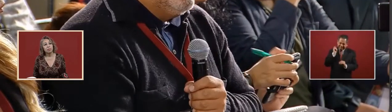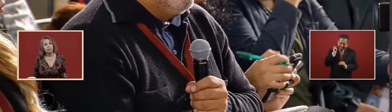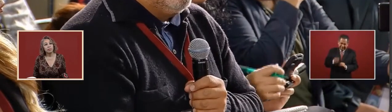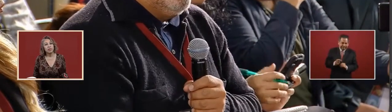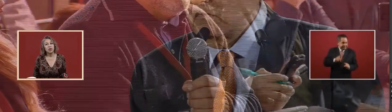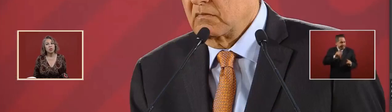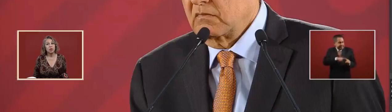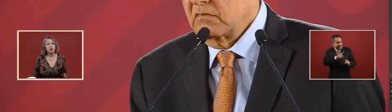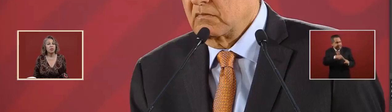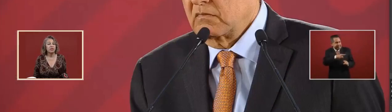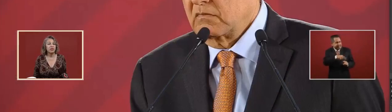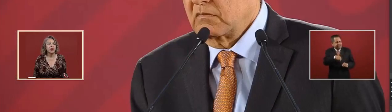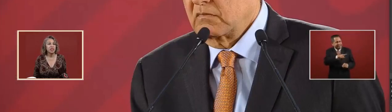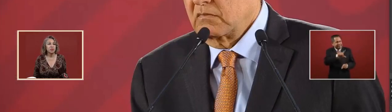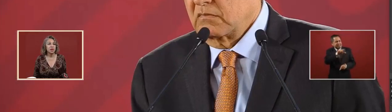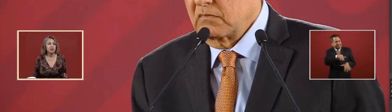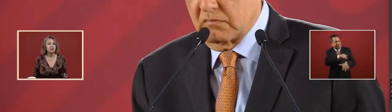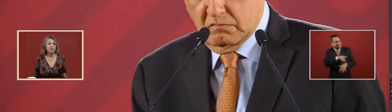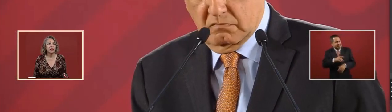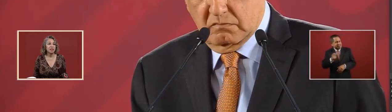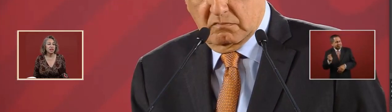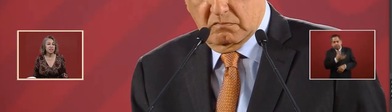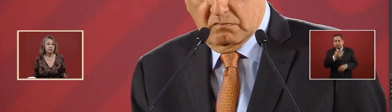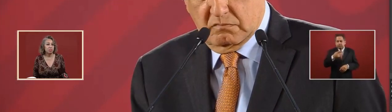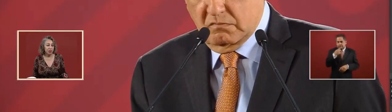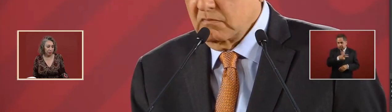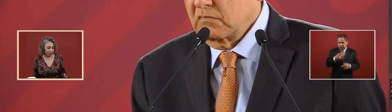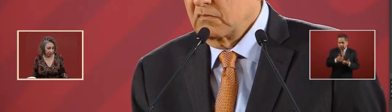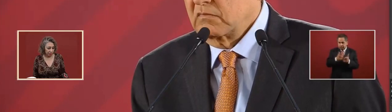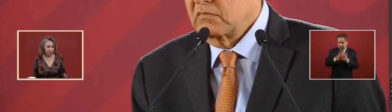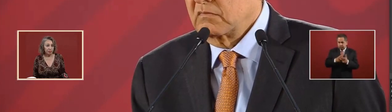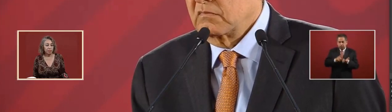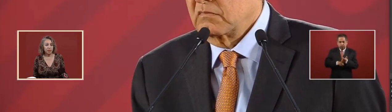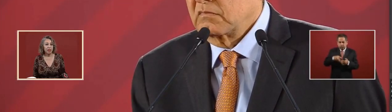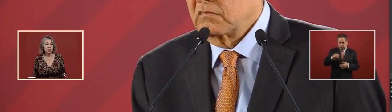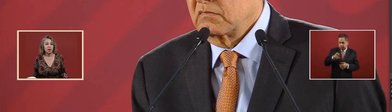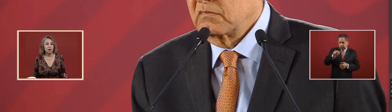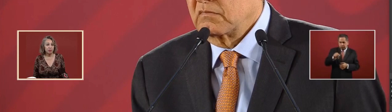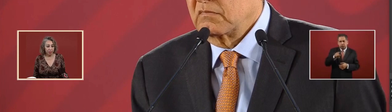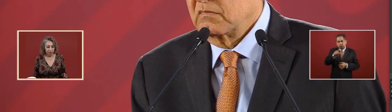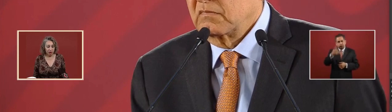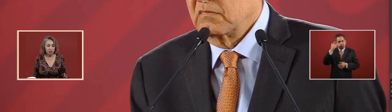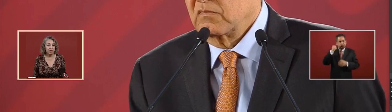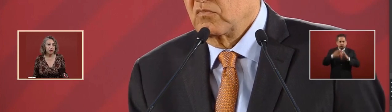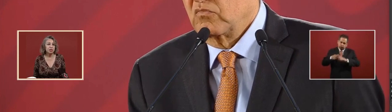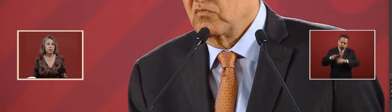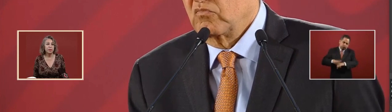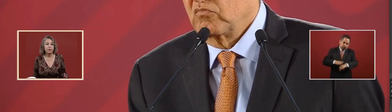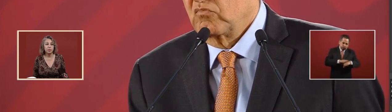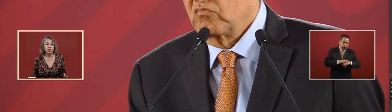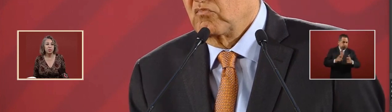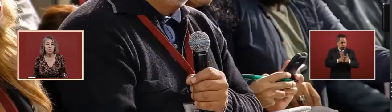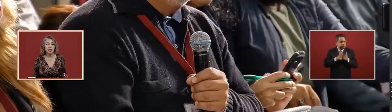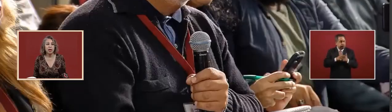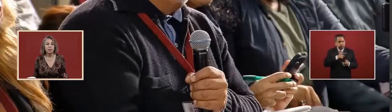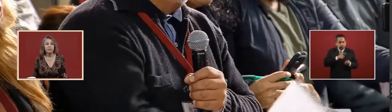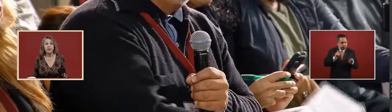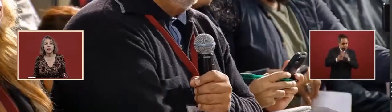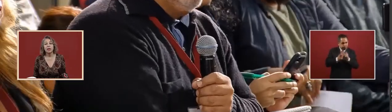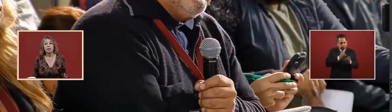something like that. Who were you referring to when you said these people? Are you referring to people from your own